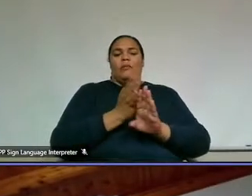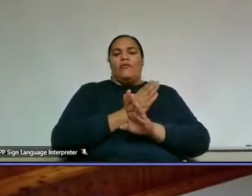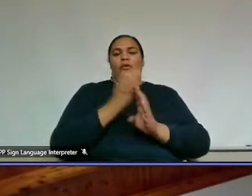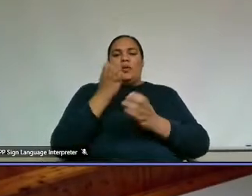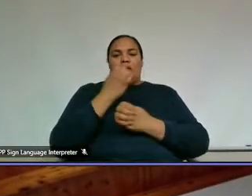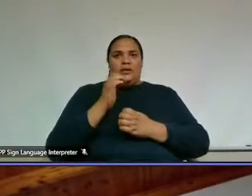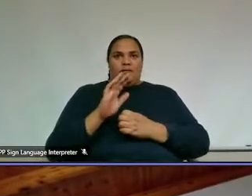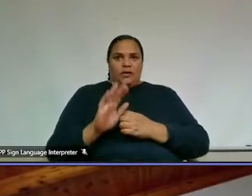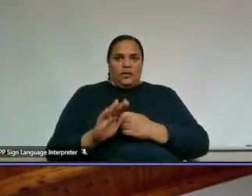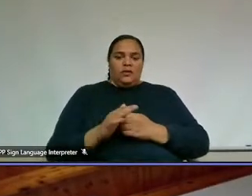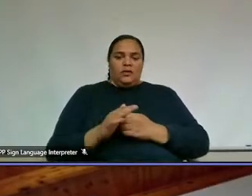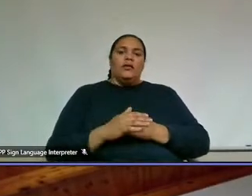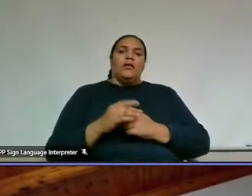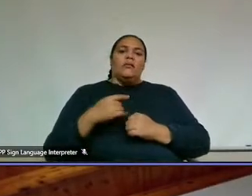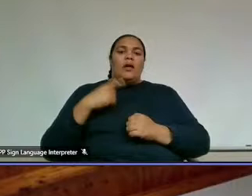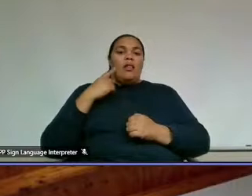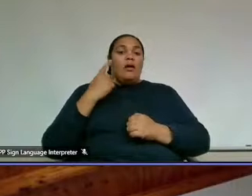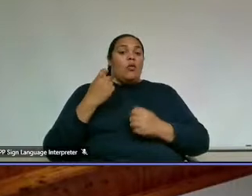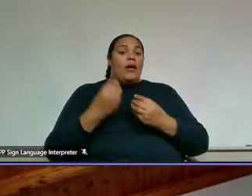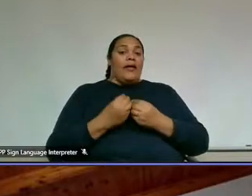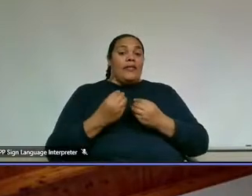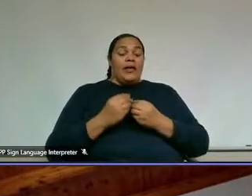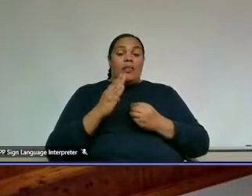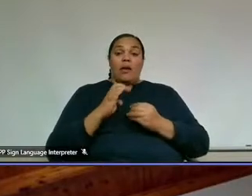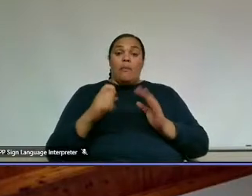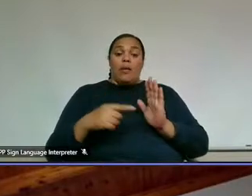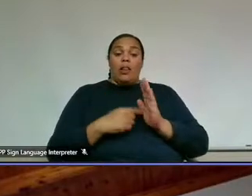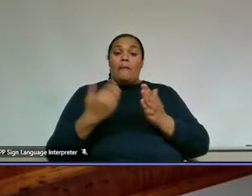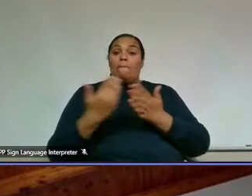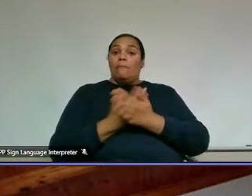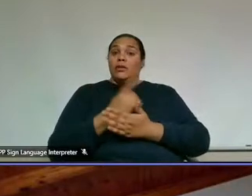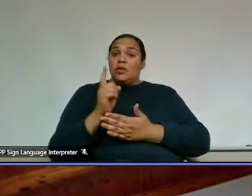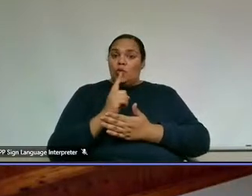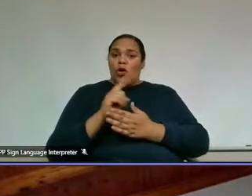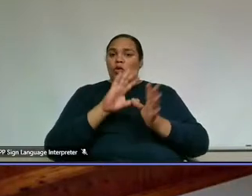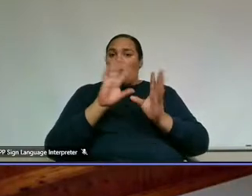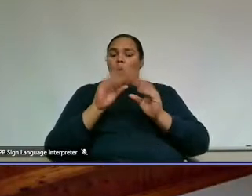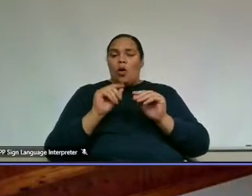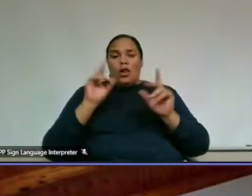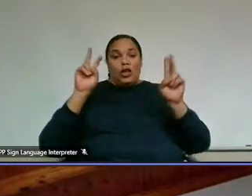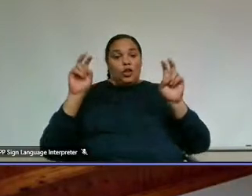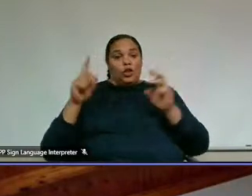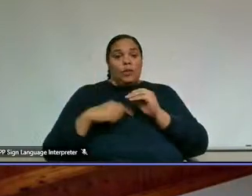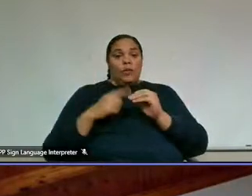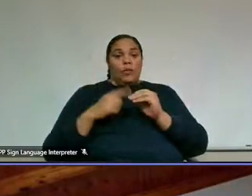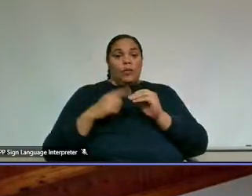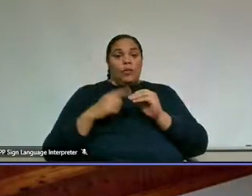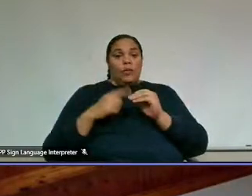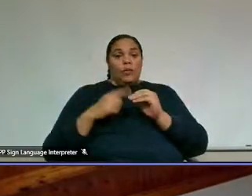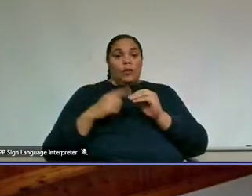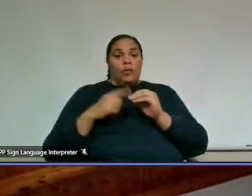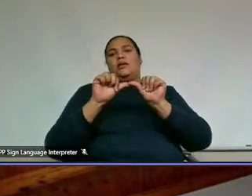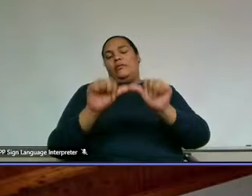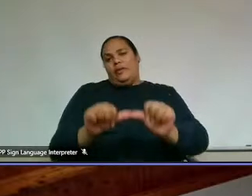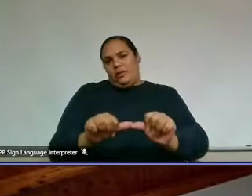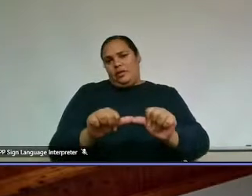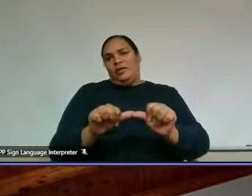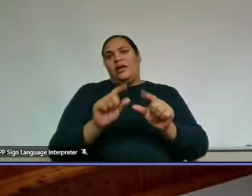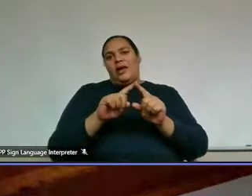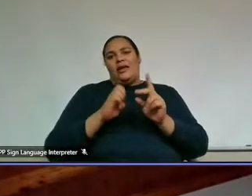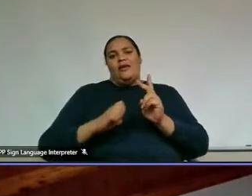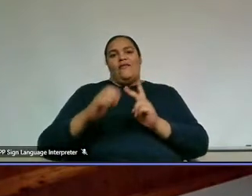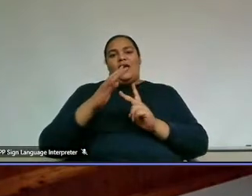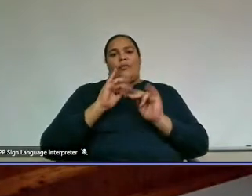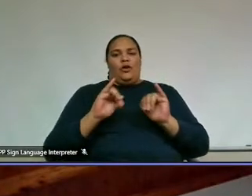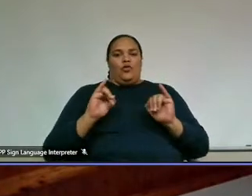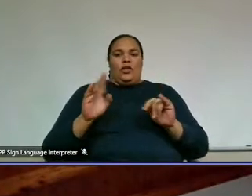evening. I think one of the things that the bill does miss is the whole issue of sustainability and the environmental